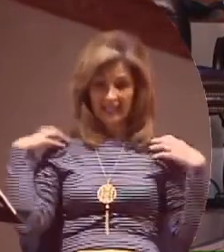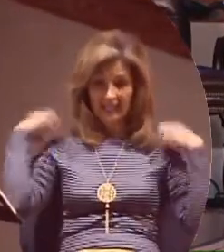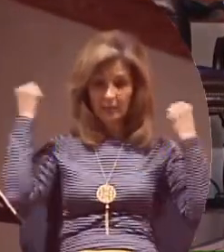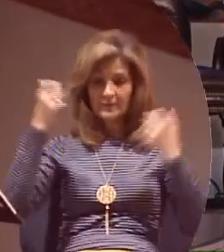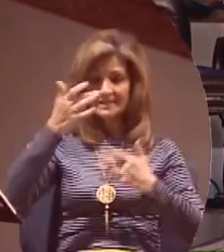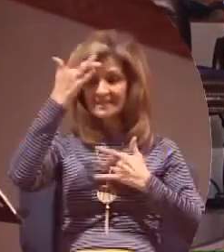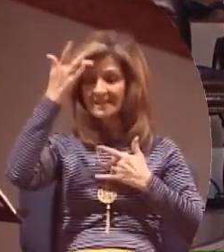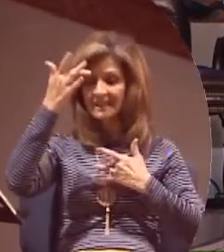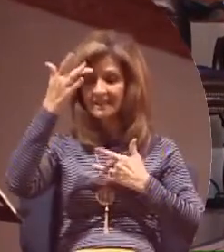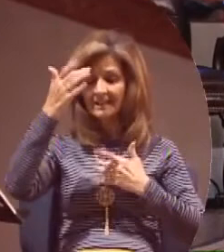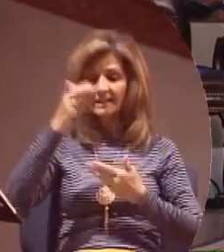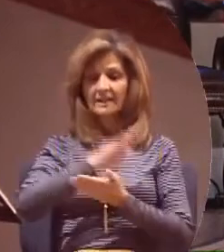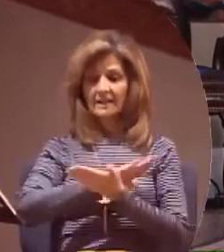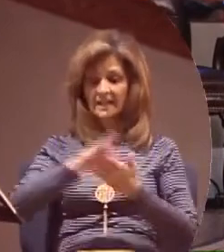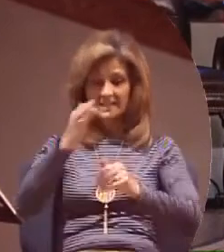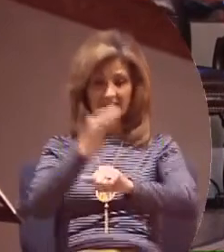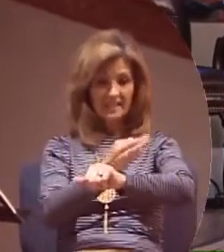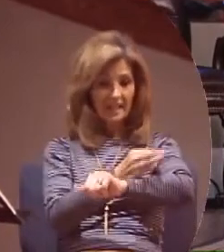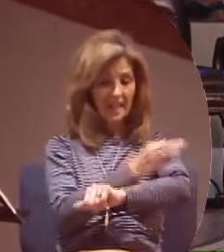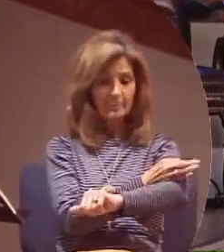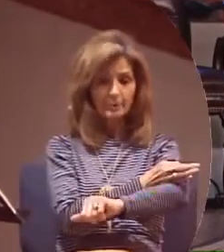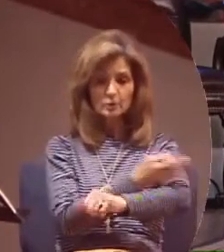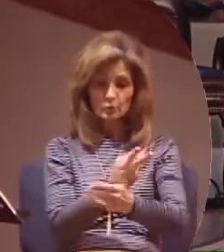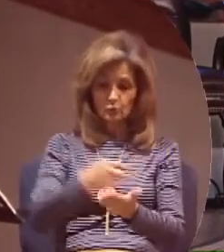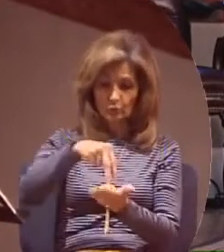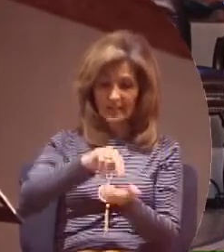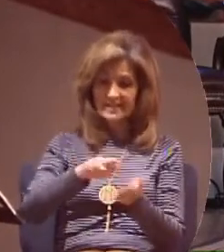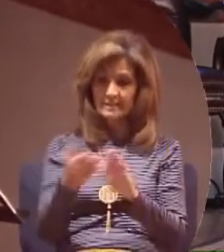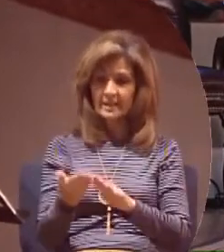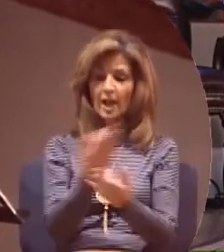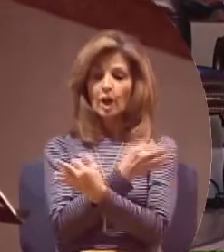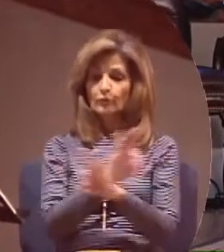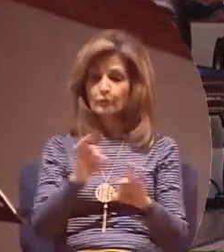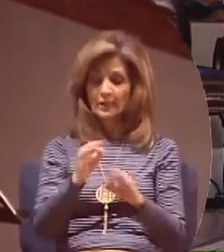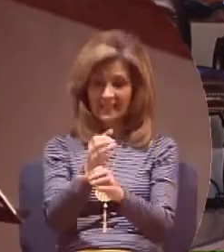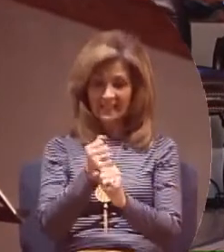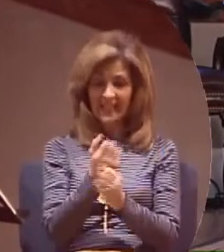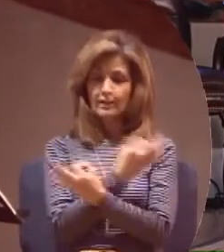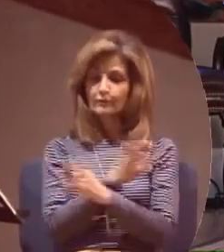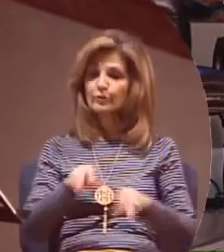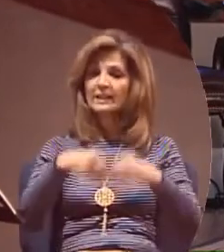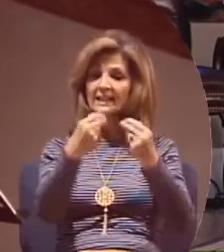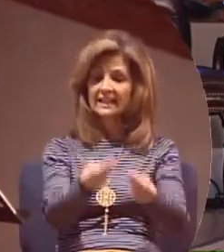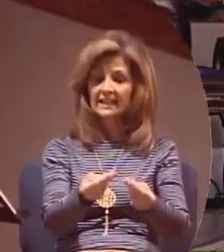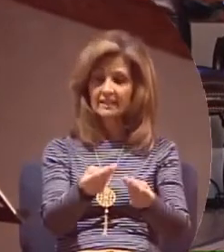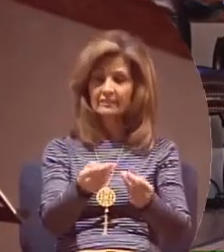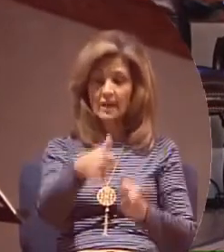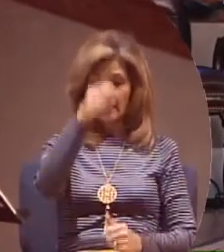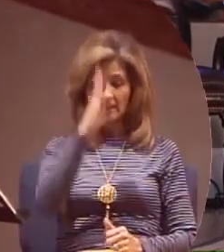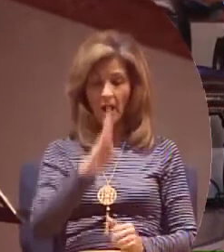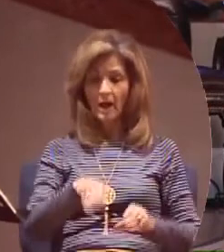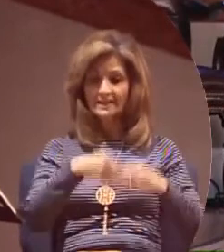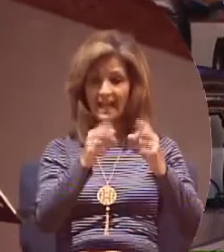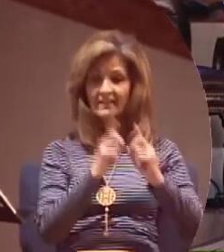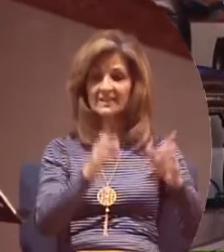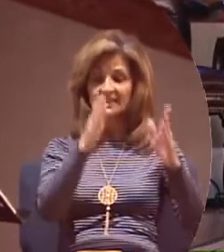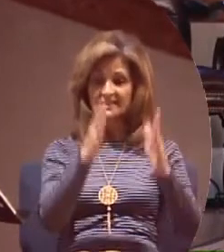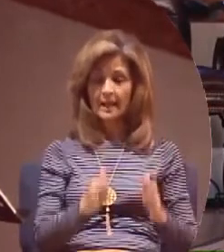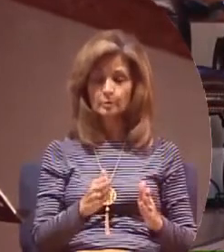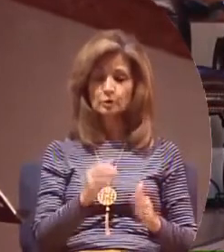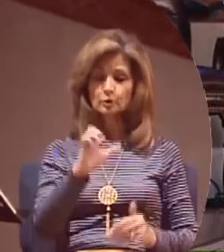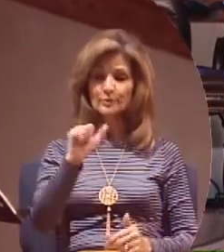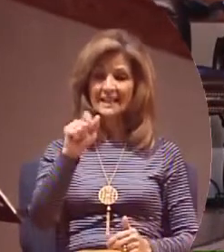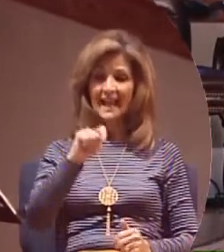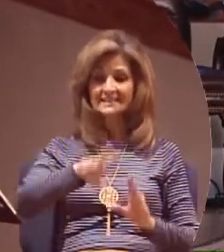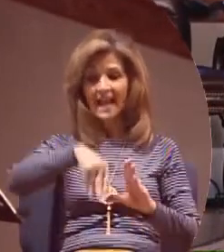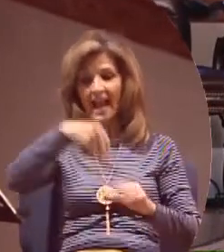dead, cast out devils. Freely you've received, freely give. God gave those disciples, Jesus did, the ability to cast out demons. And